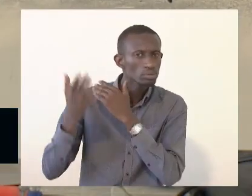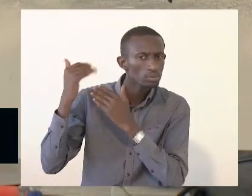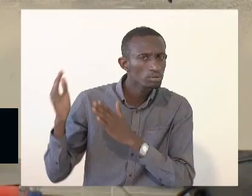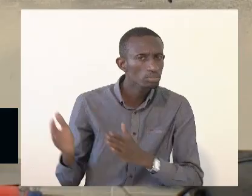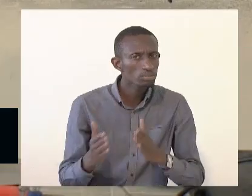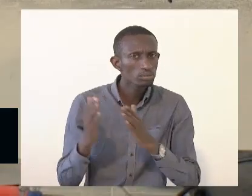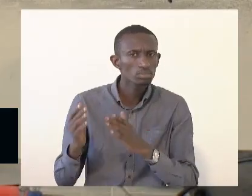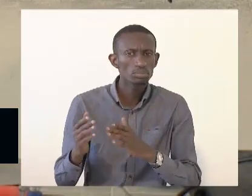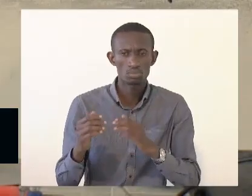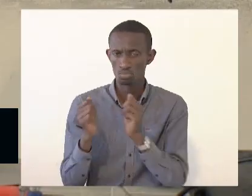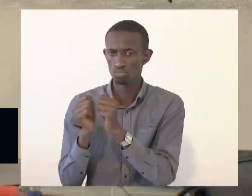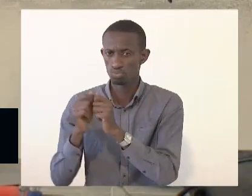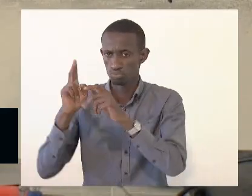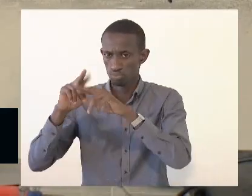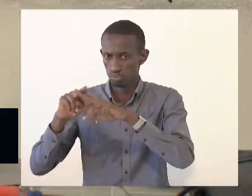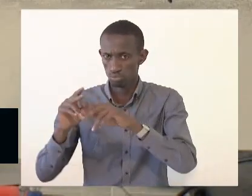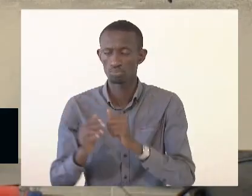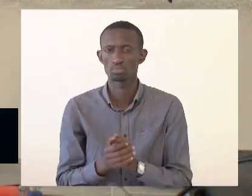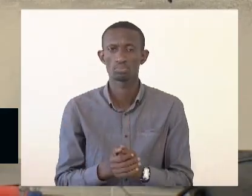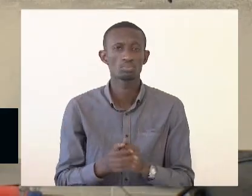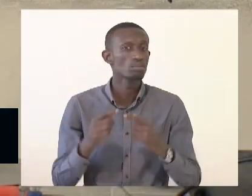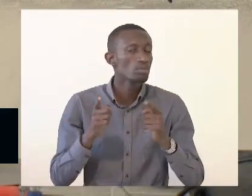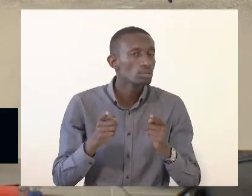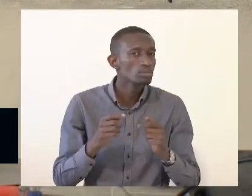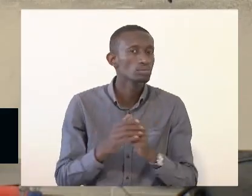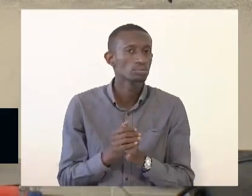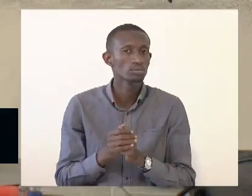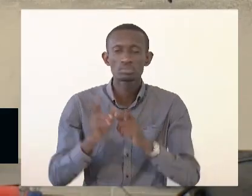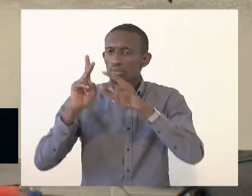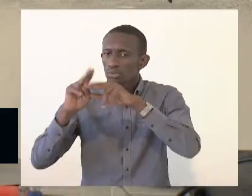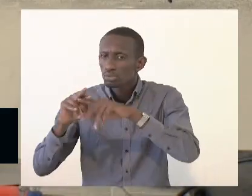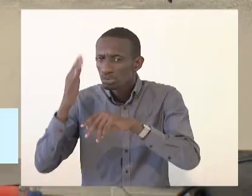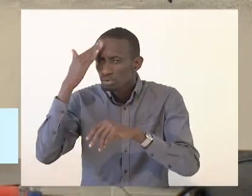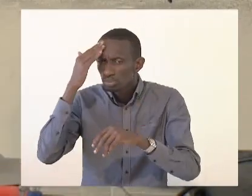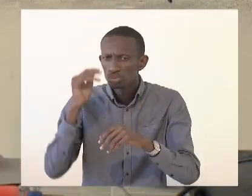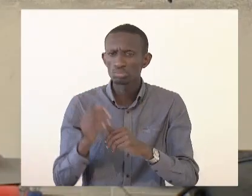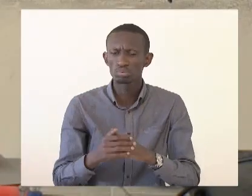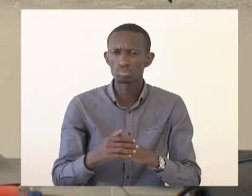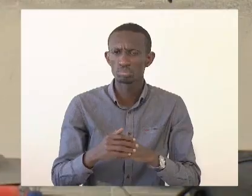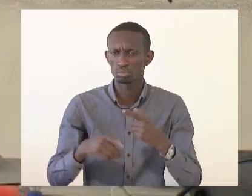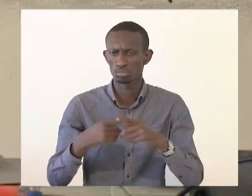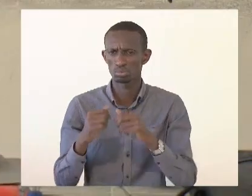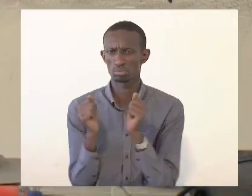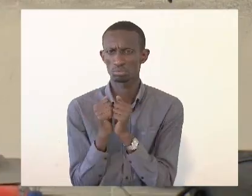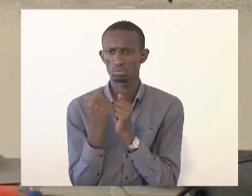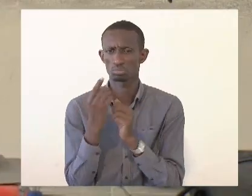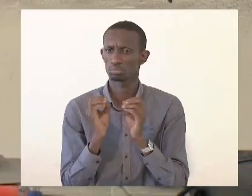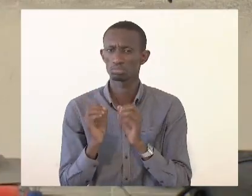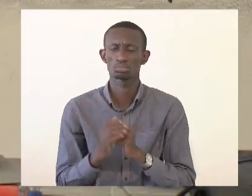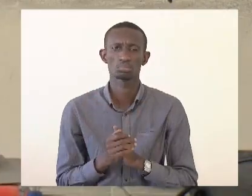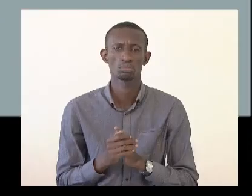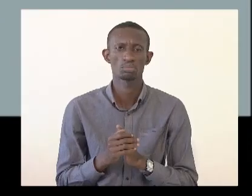salts, but the salts we know are not the soluble ones only. So we also have some